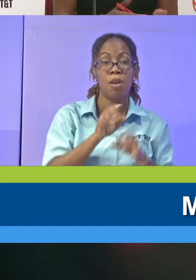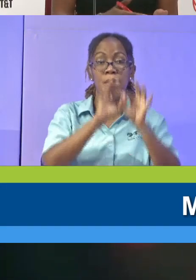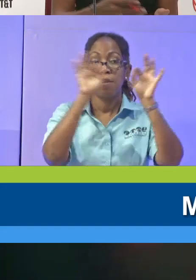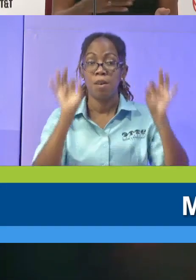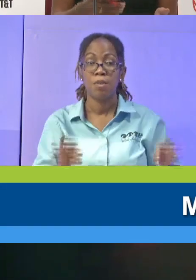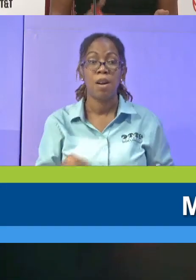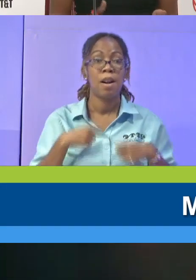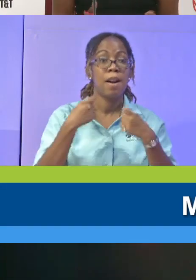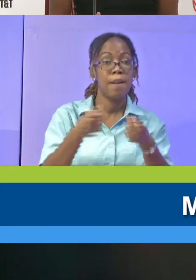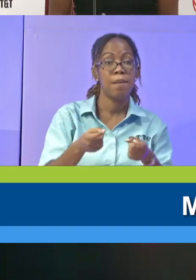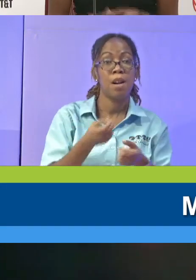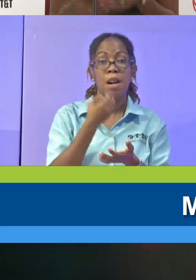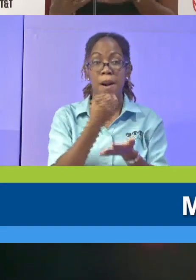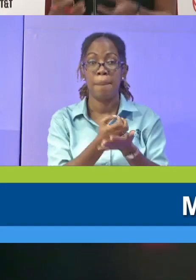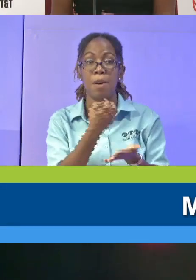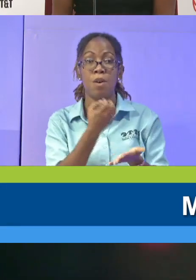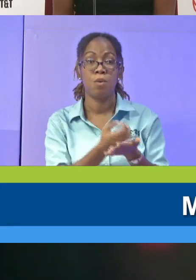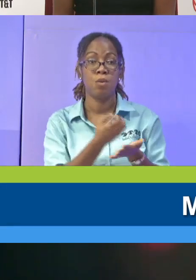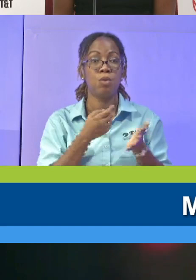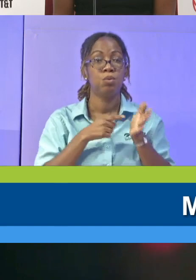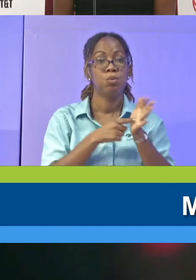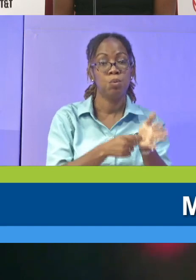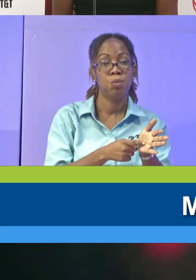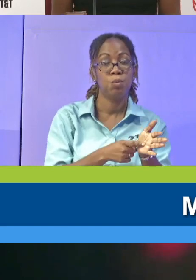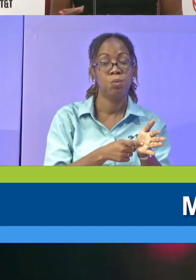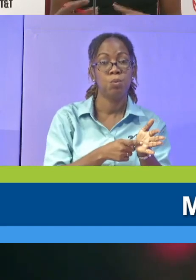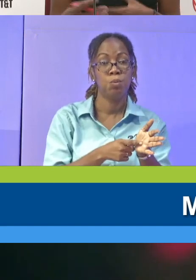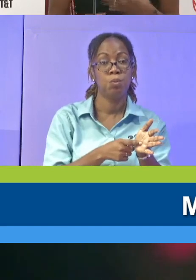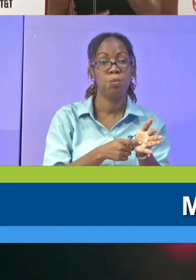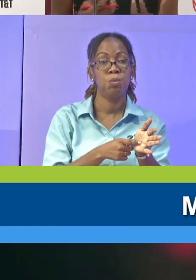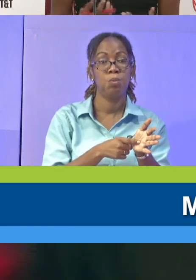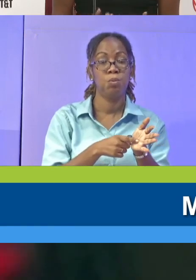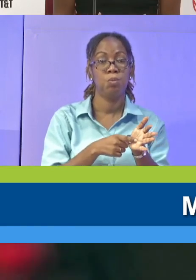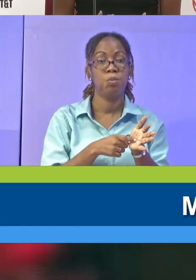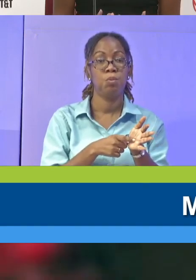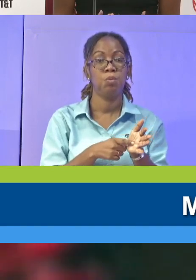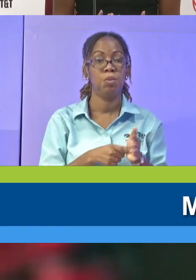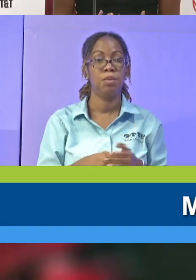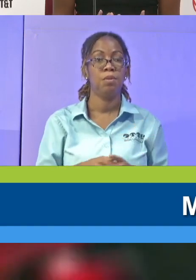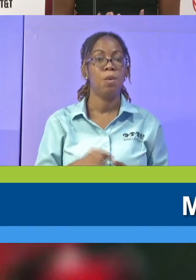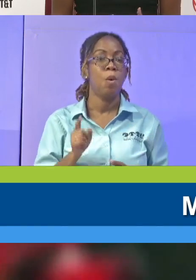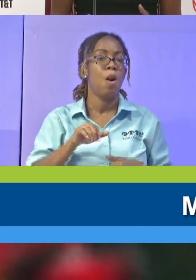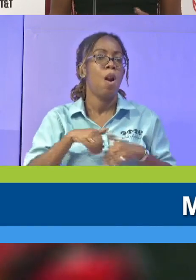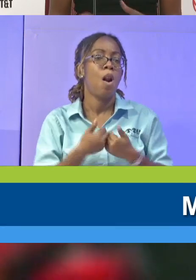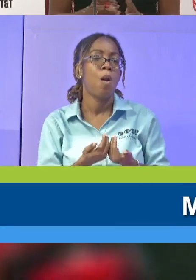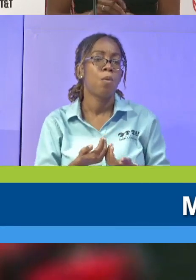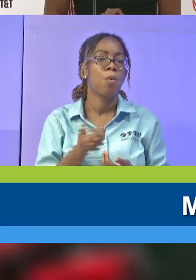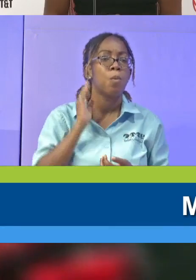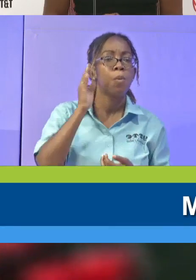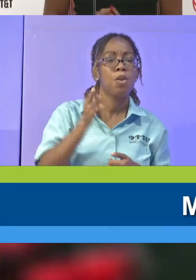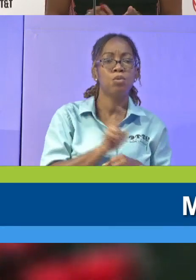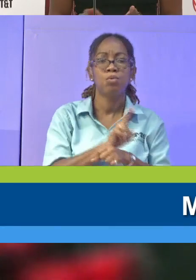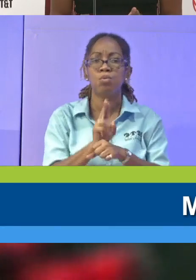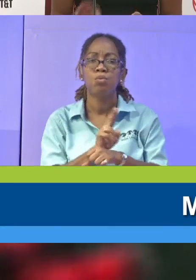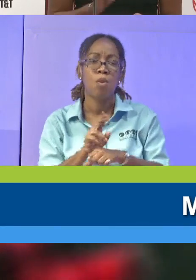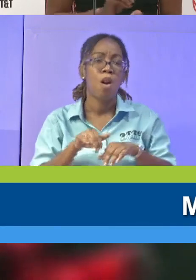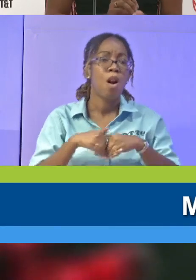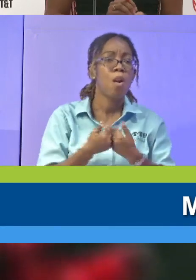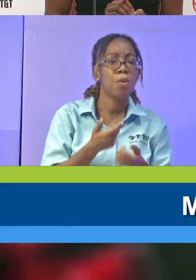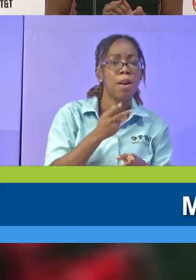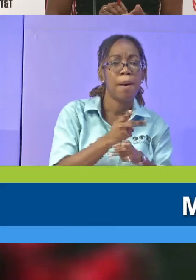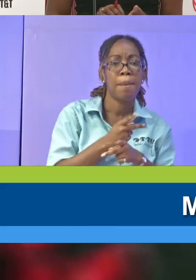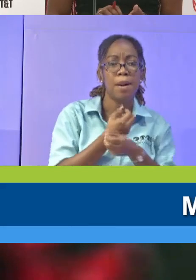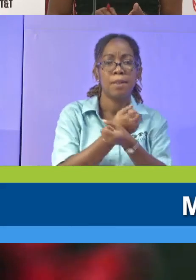the evidence to support the new group it's going to be used in, or the new way it should be used or stored, and then they would update